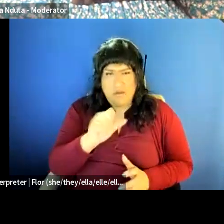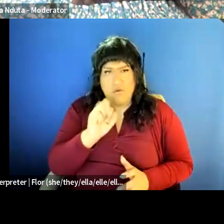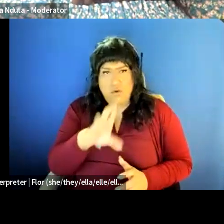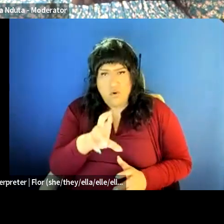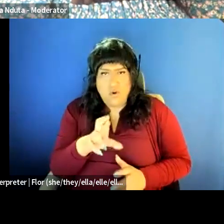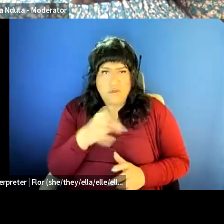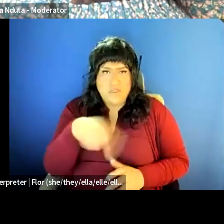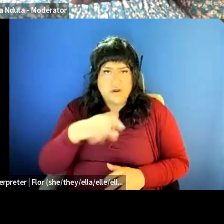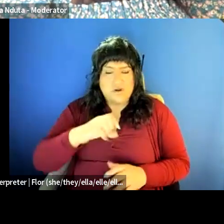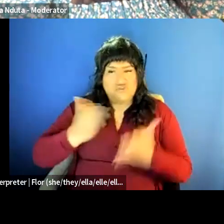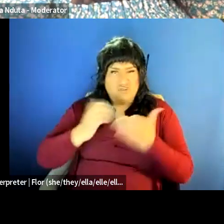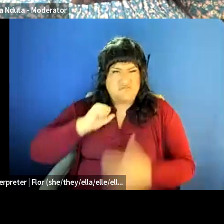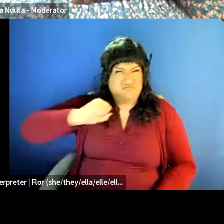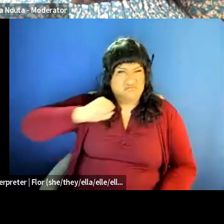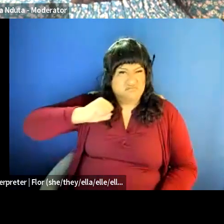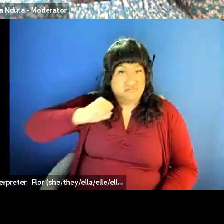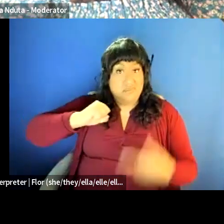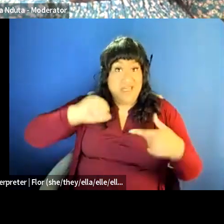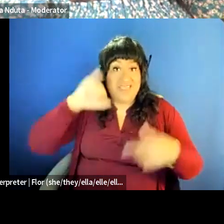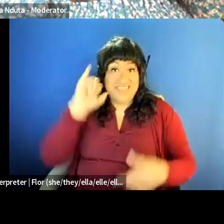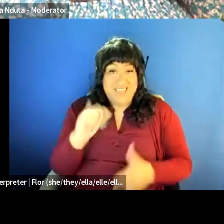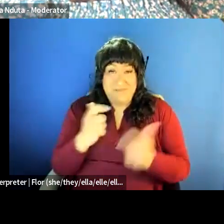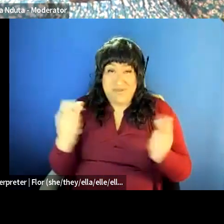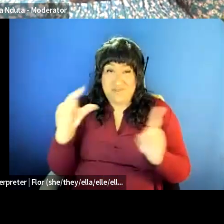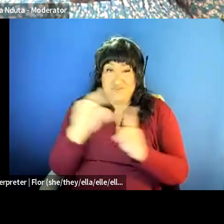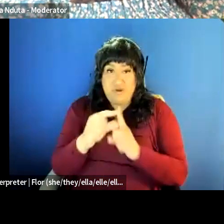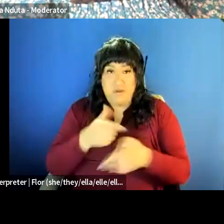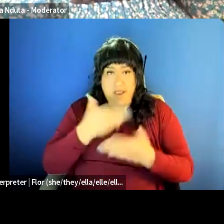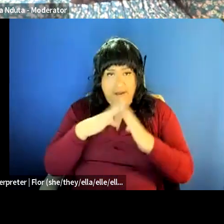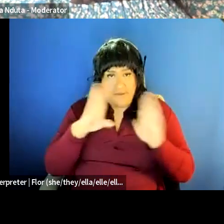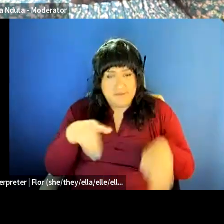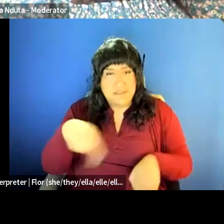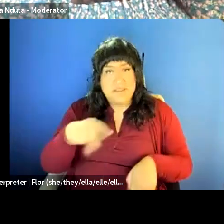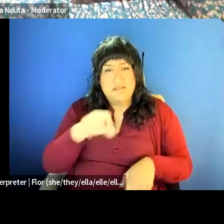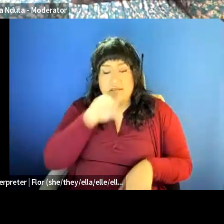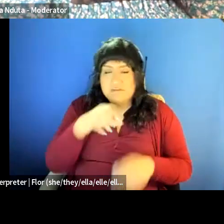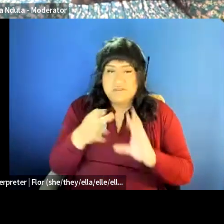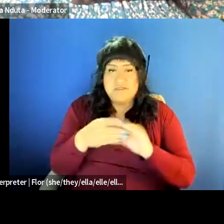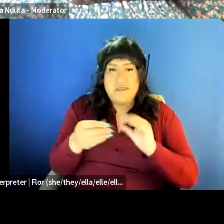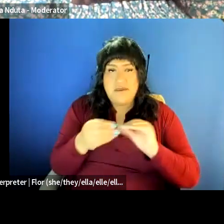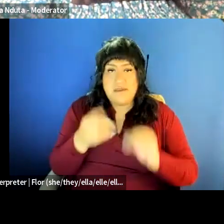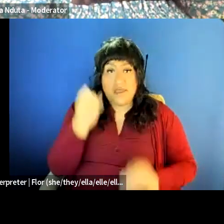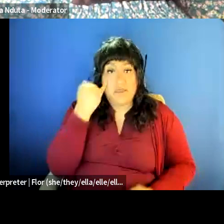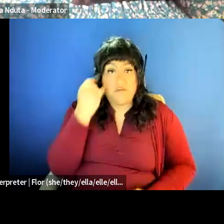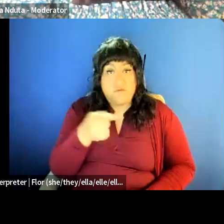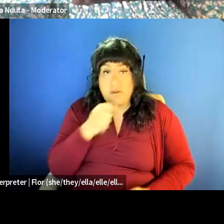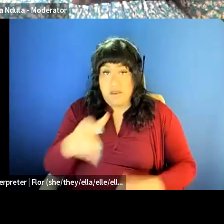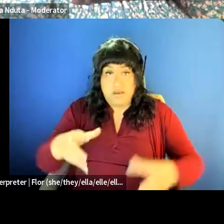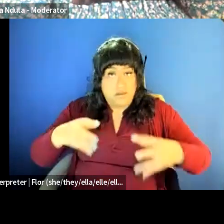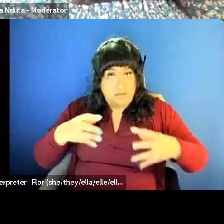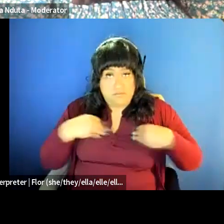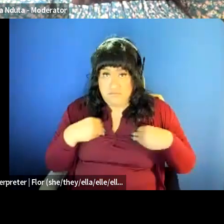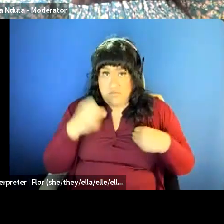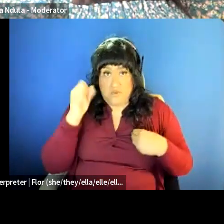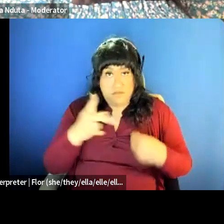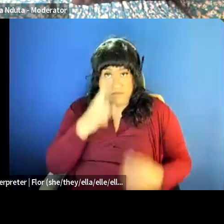service resistant. That's a major big term in unhoused communities that they love to say, if you are not okay with being